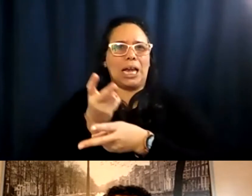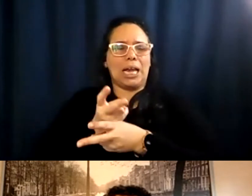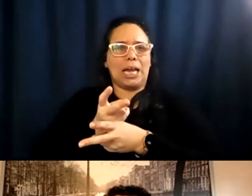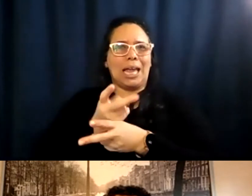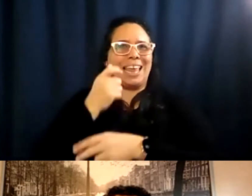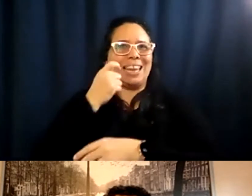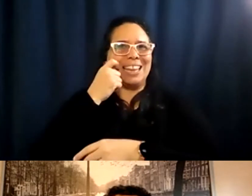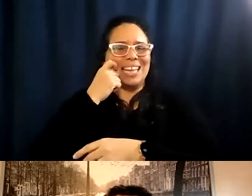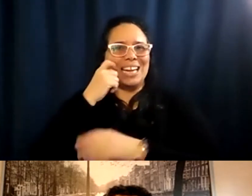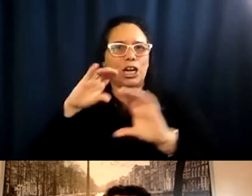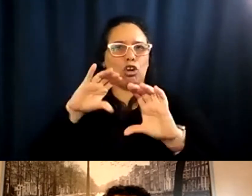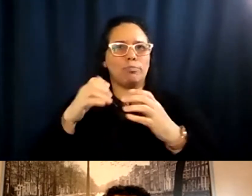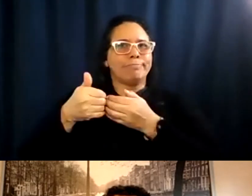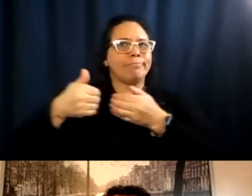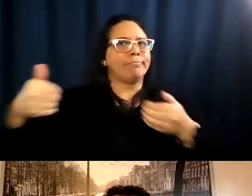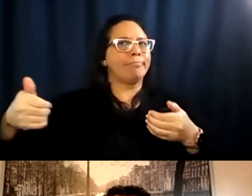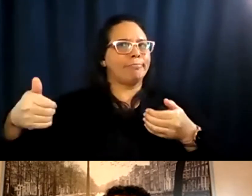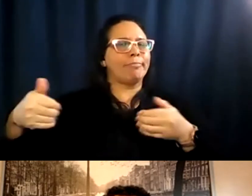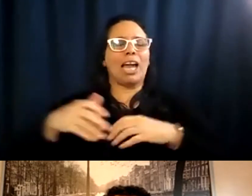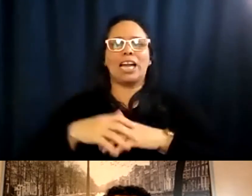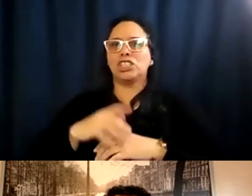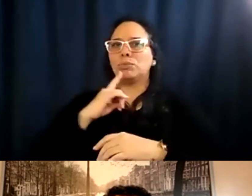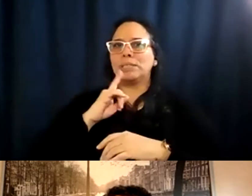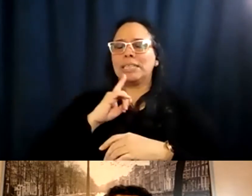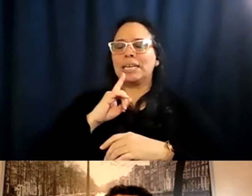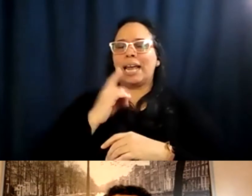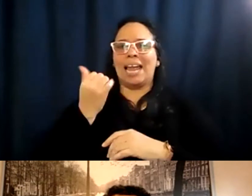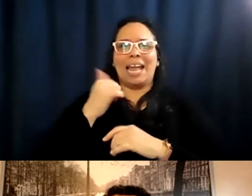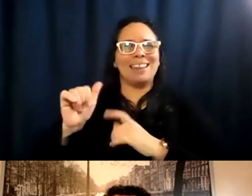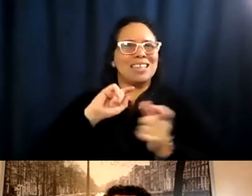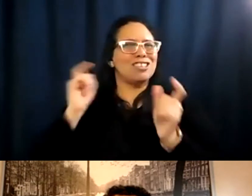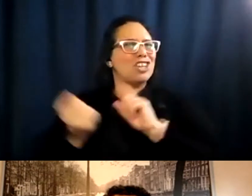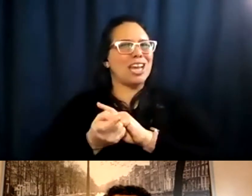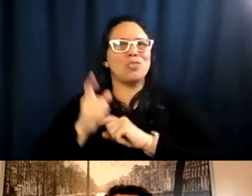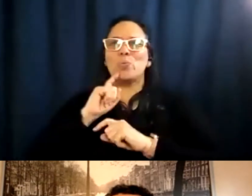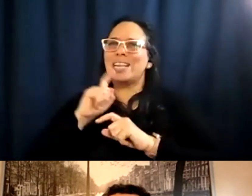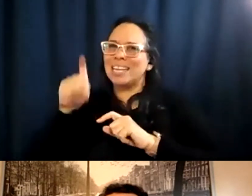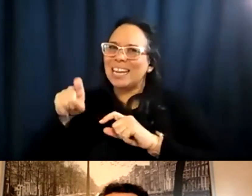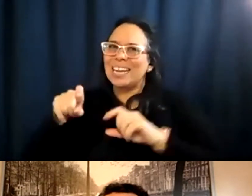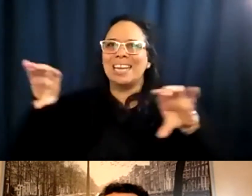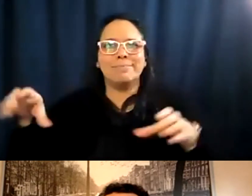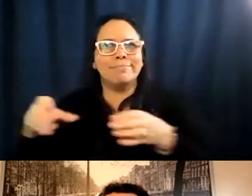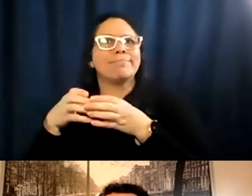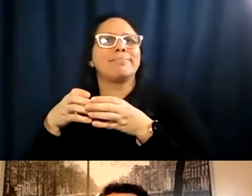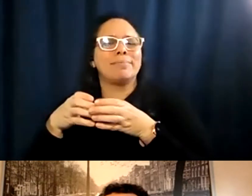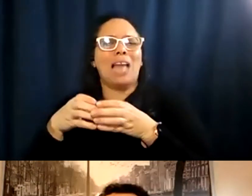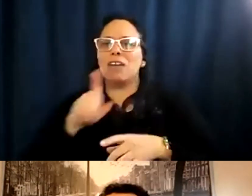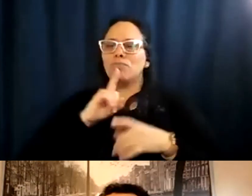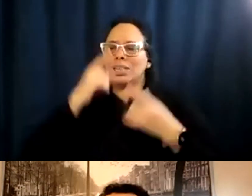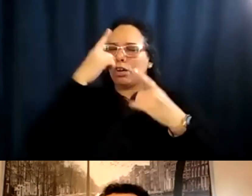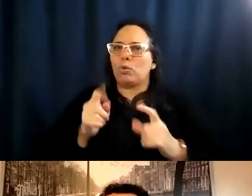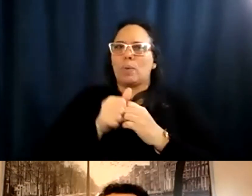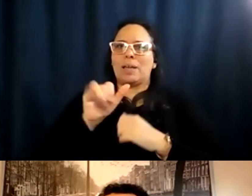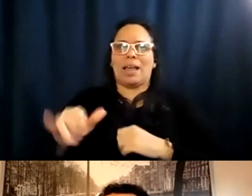ethnicities and groups apart, and how she was saying like, in order for anything to change, you know, we need to come together. And I think I really agree with that. I feel like for